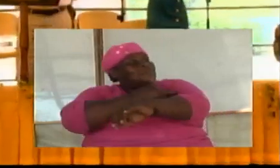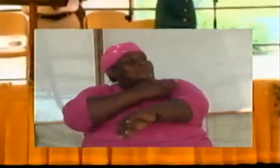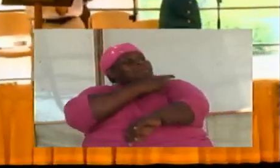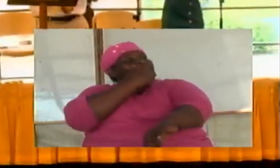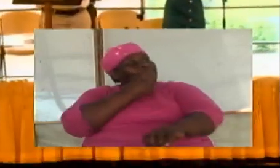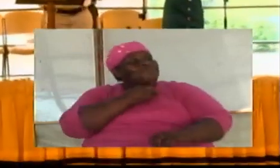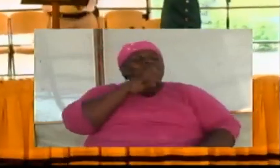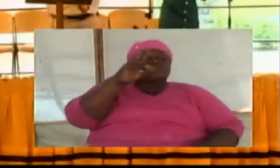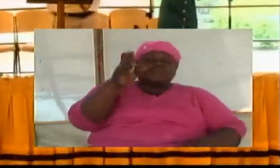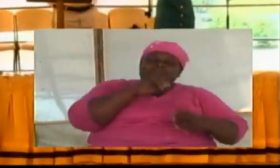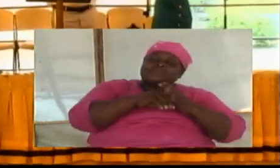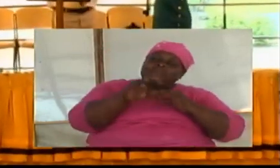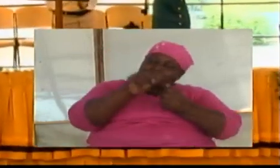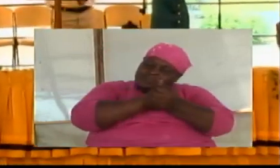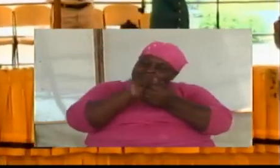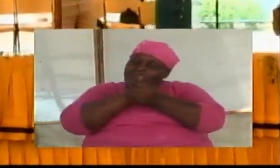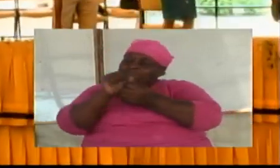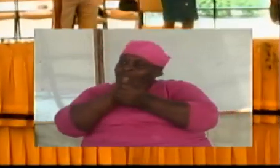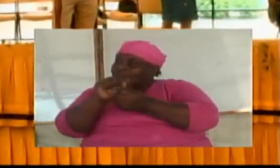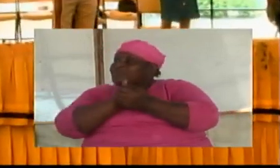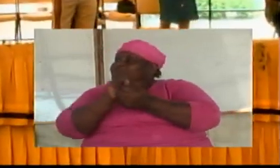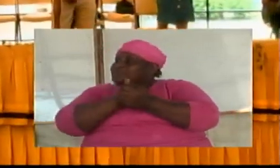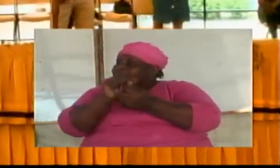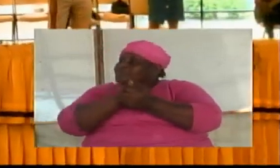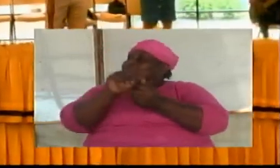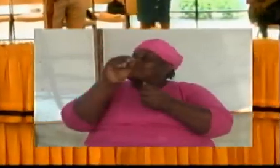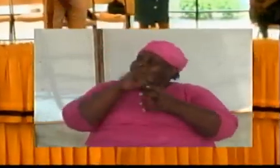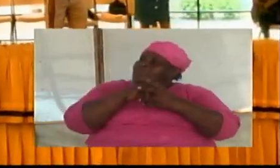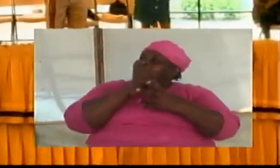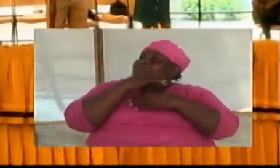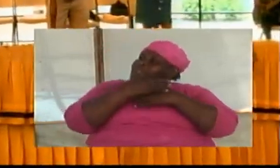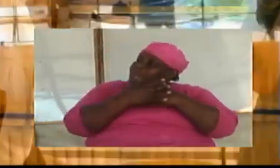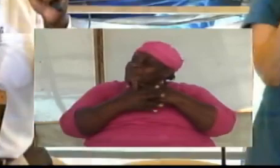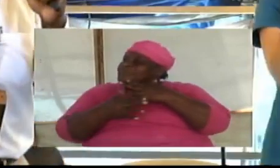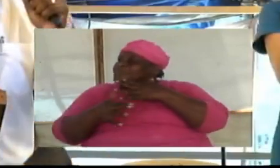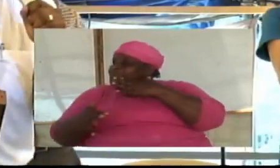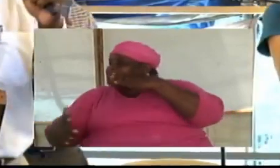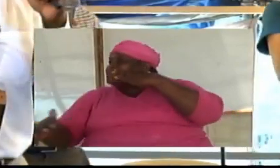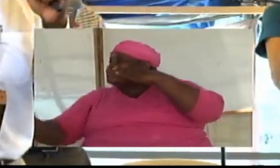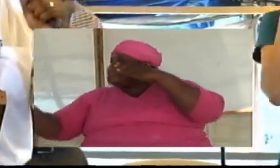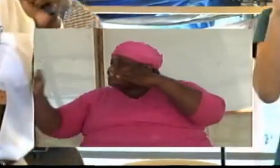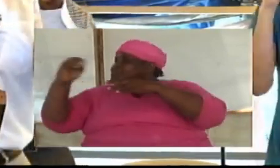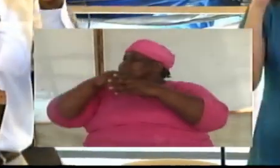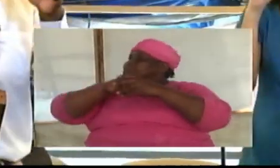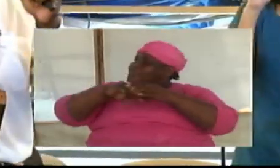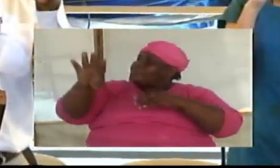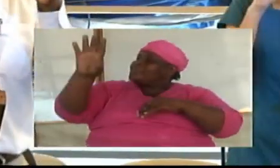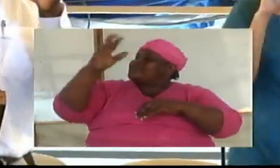Are you washed in the blood?